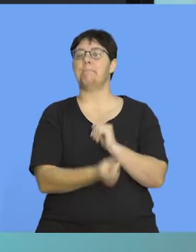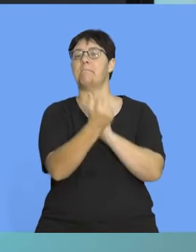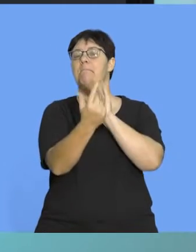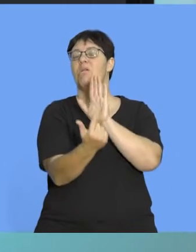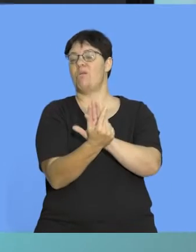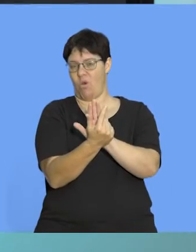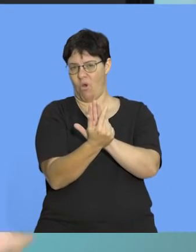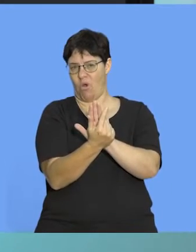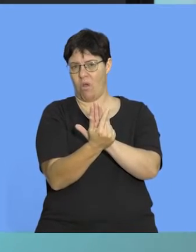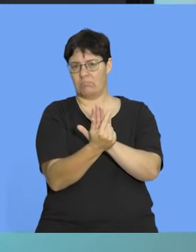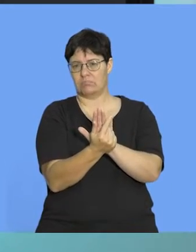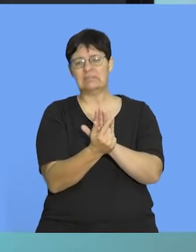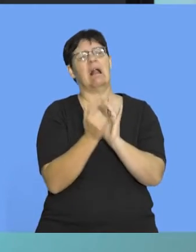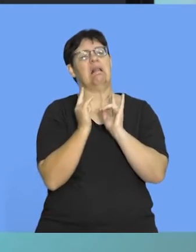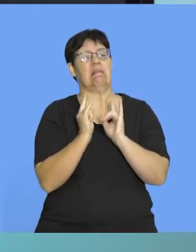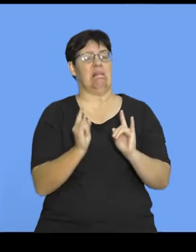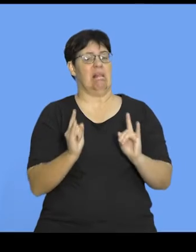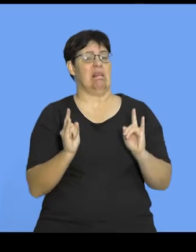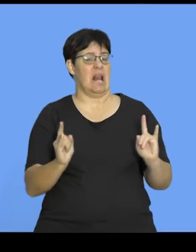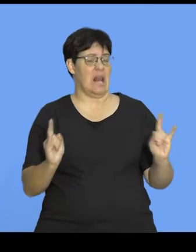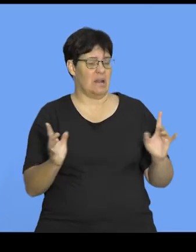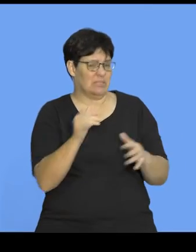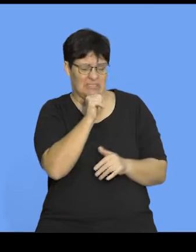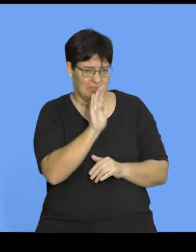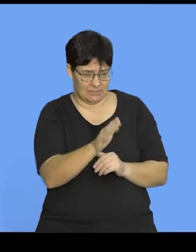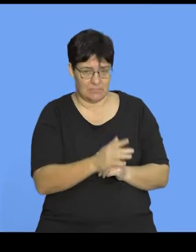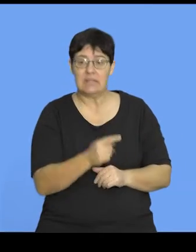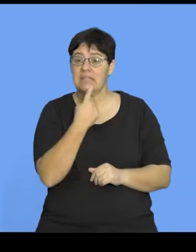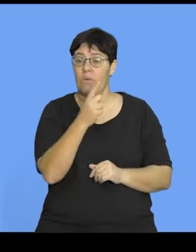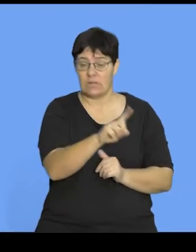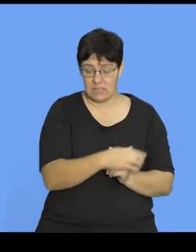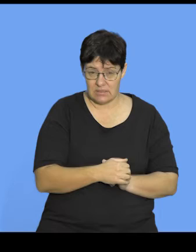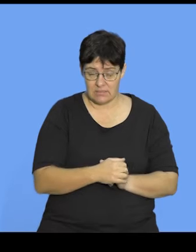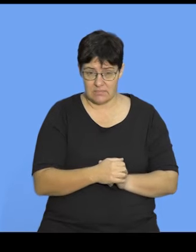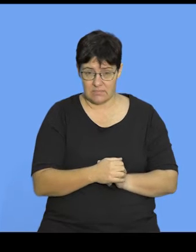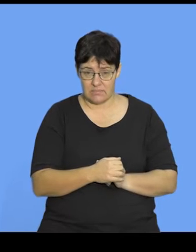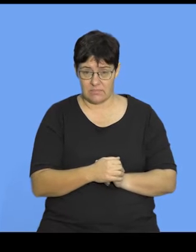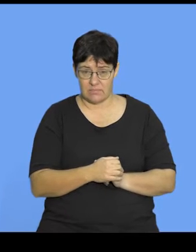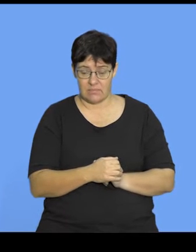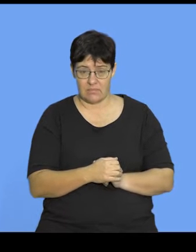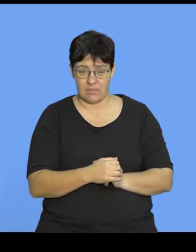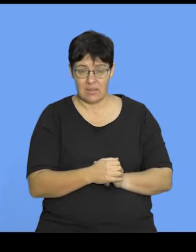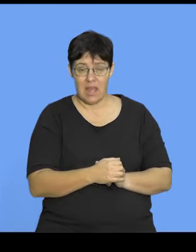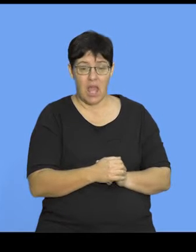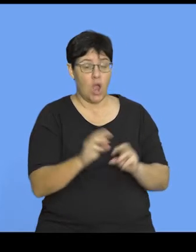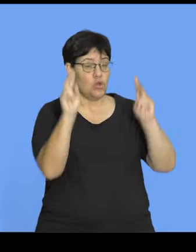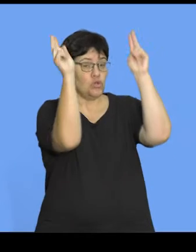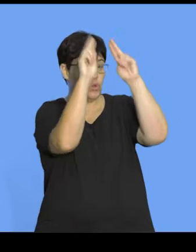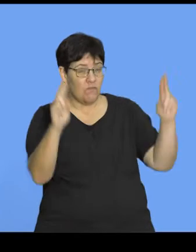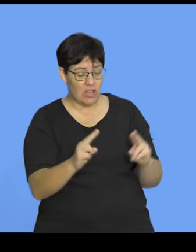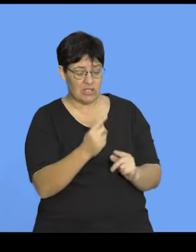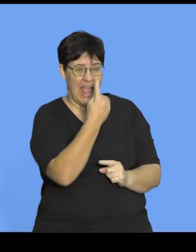which is a little long-winded, but it's fine. And he said that each particle in the